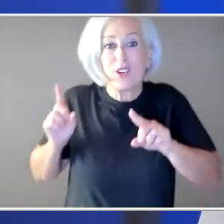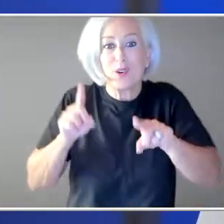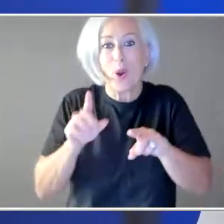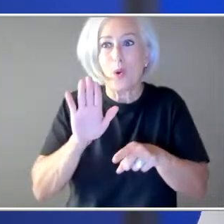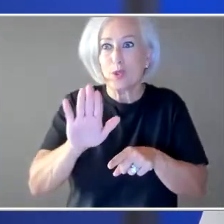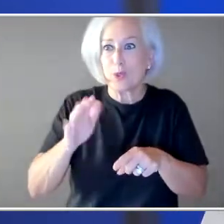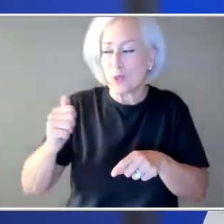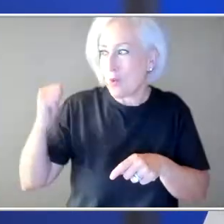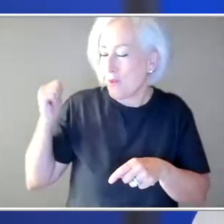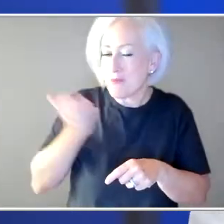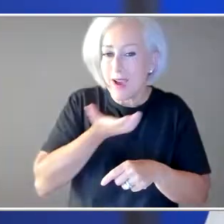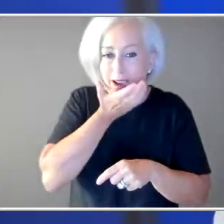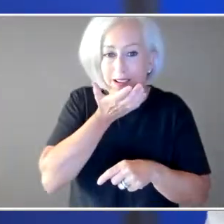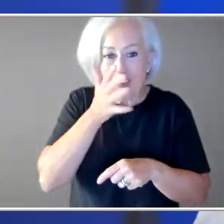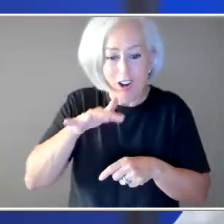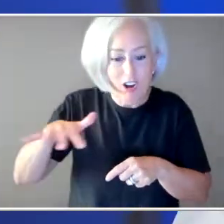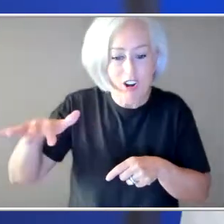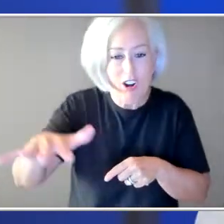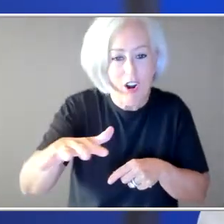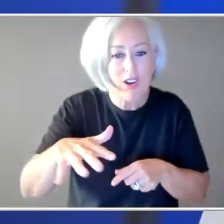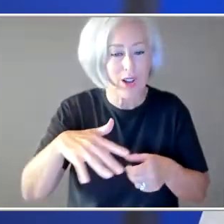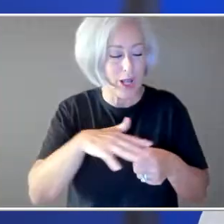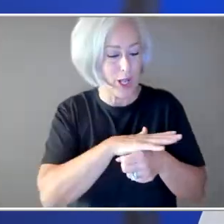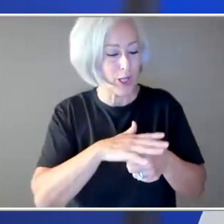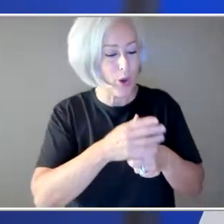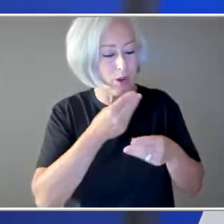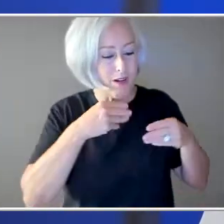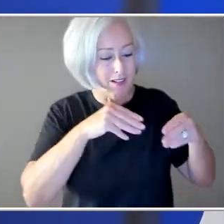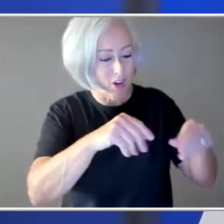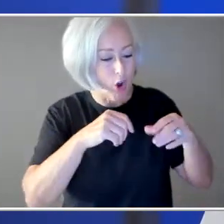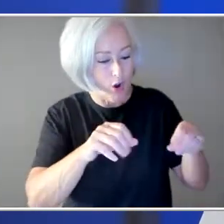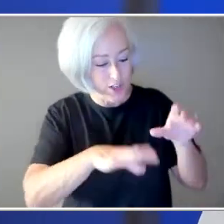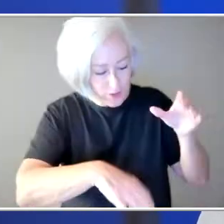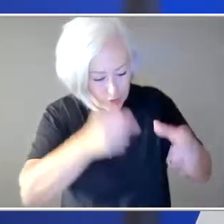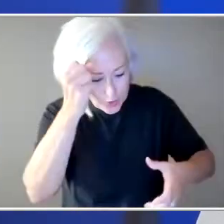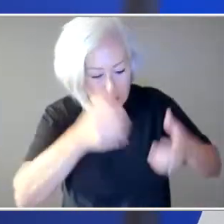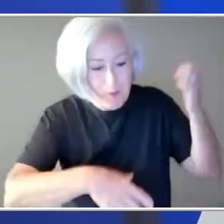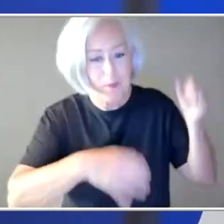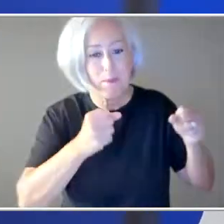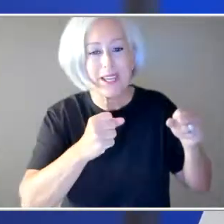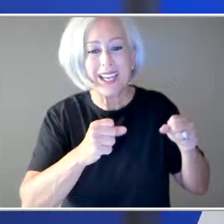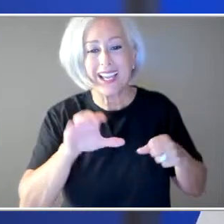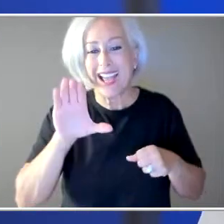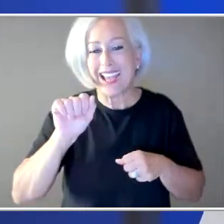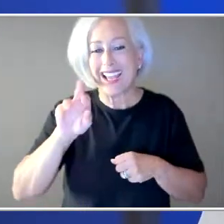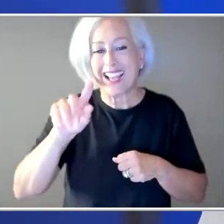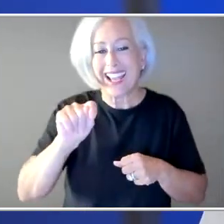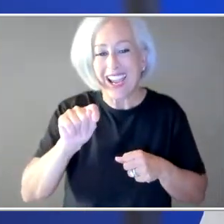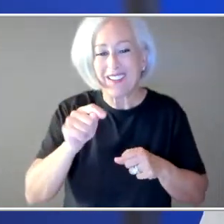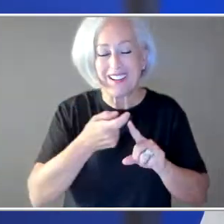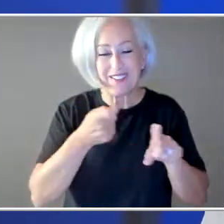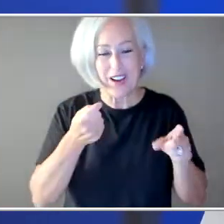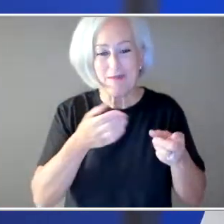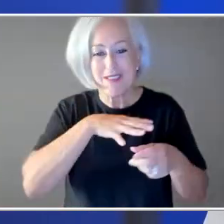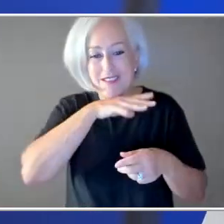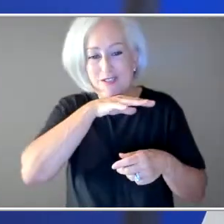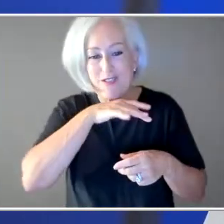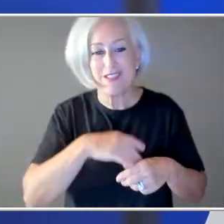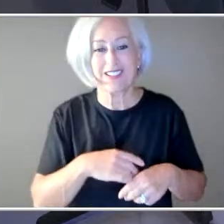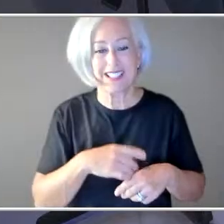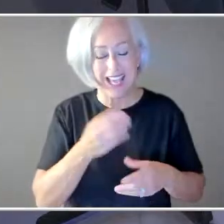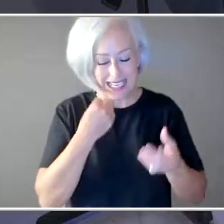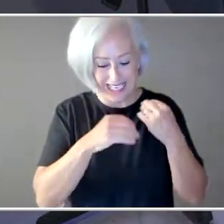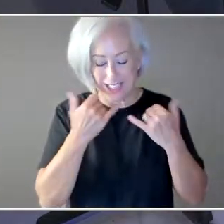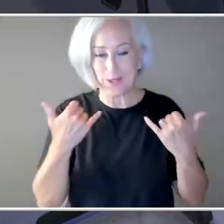the local garden and pick carrots directly out of the, of the soil and eat it later today. Well, and it's